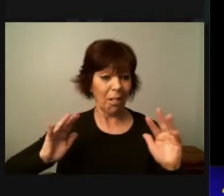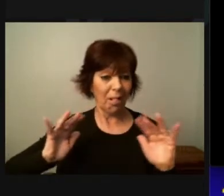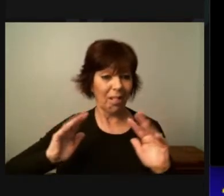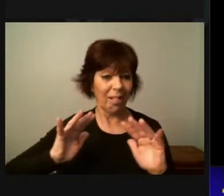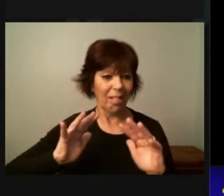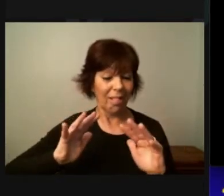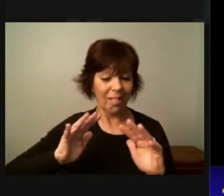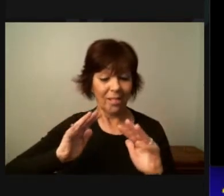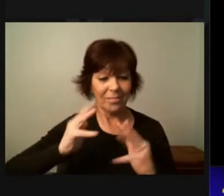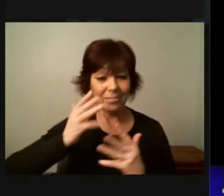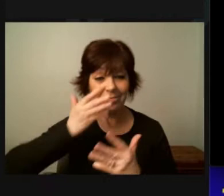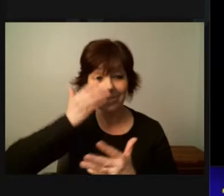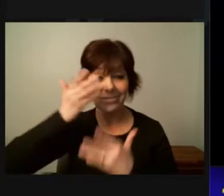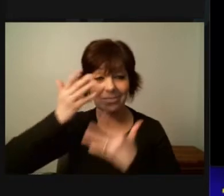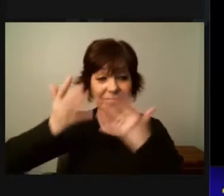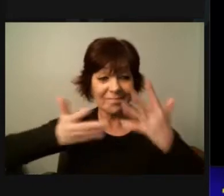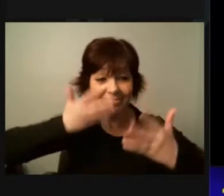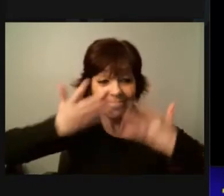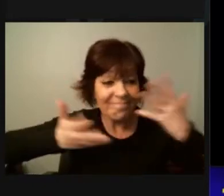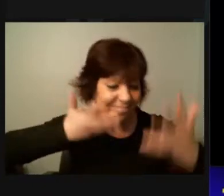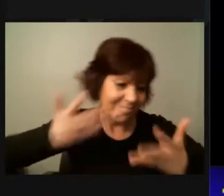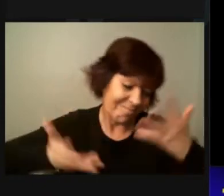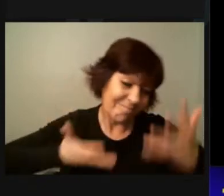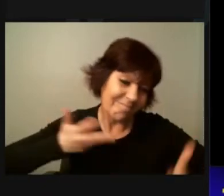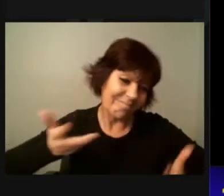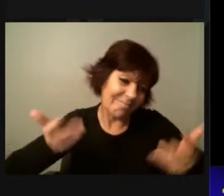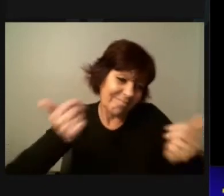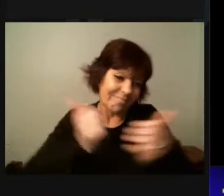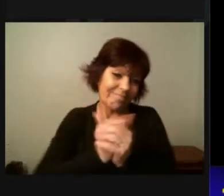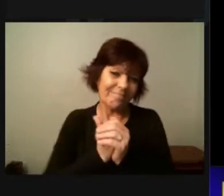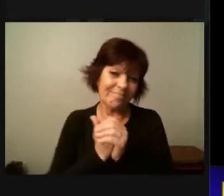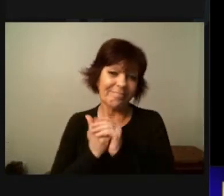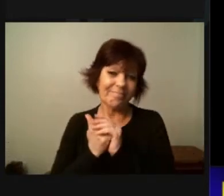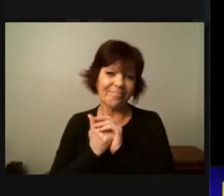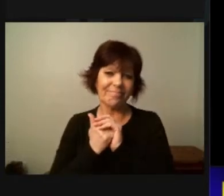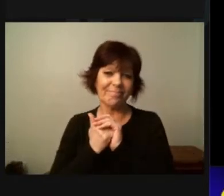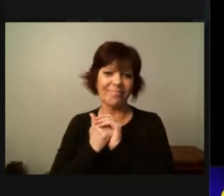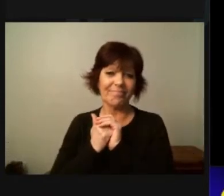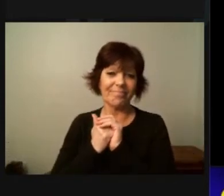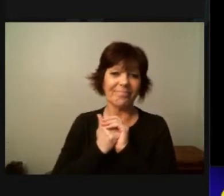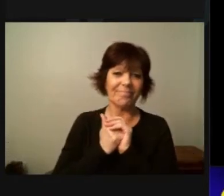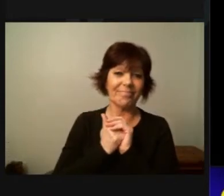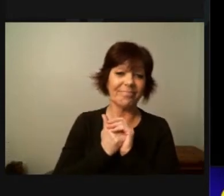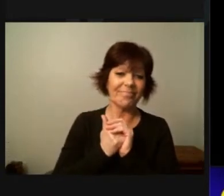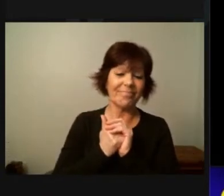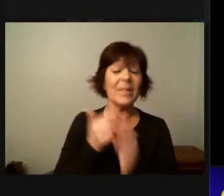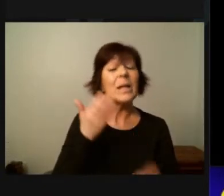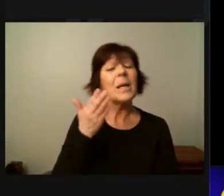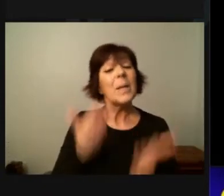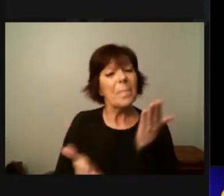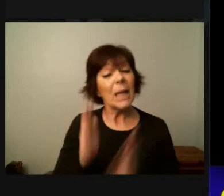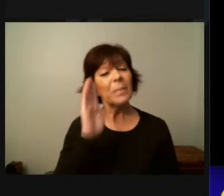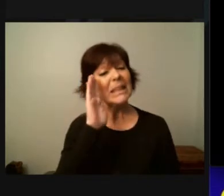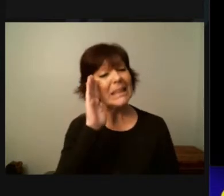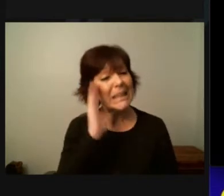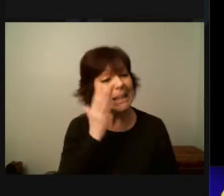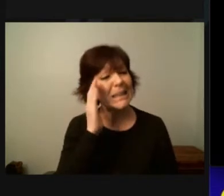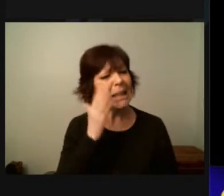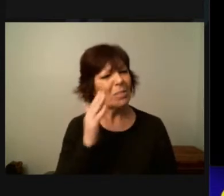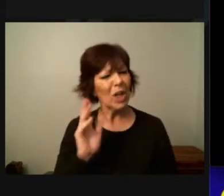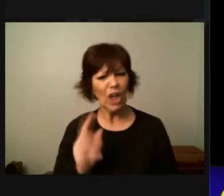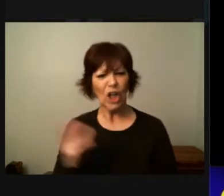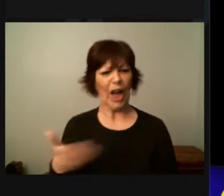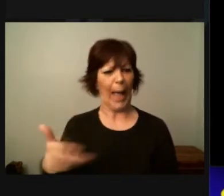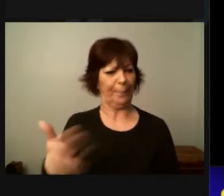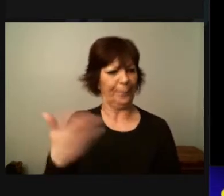more scents, odors, and smells that you may have. It may also seem a little rushed when